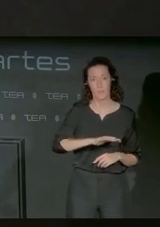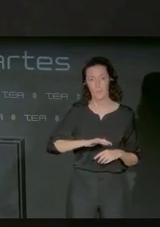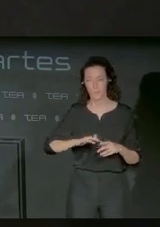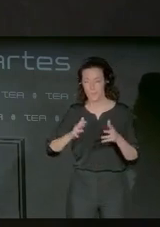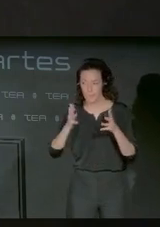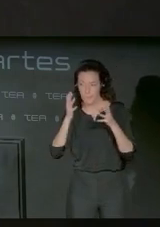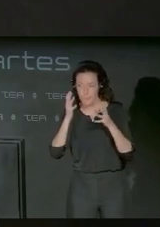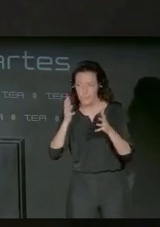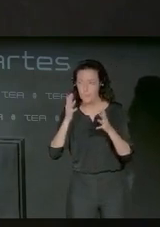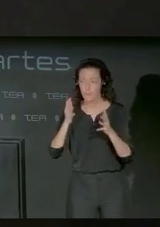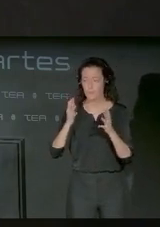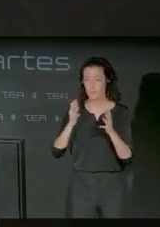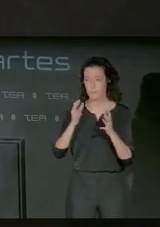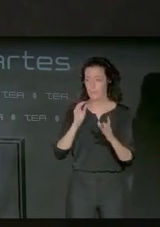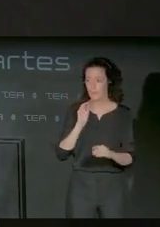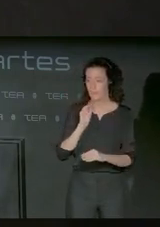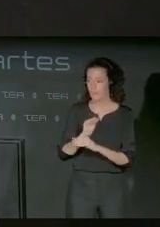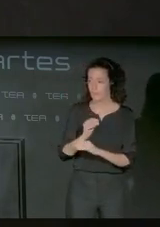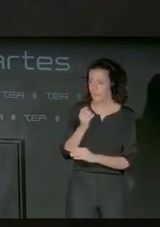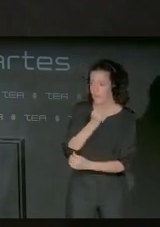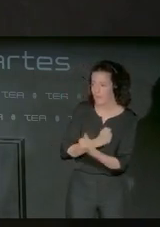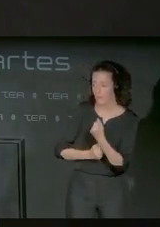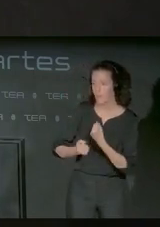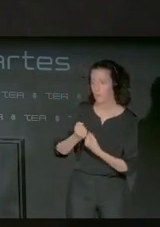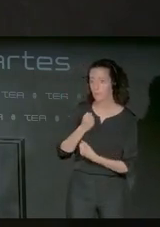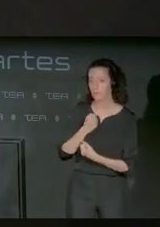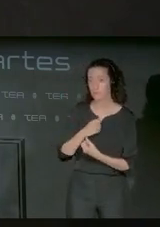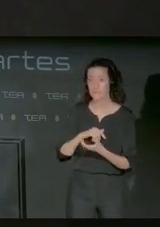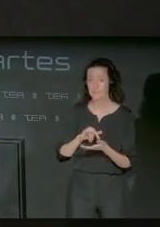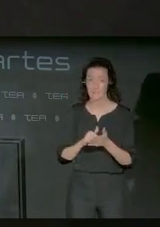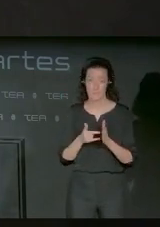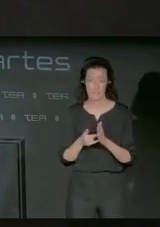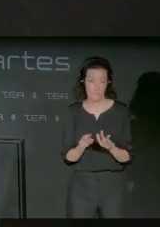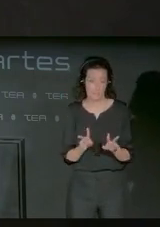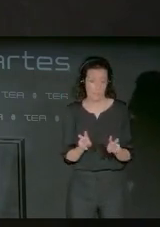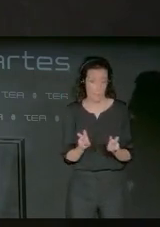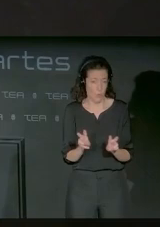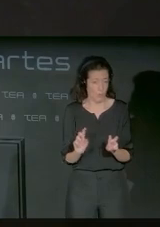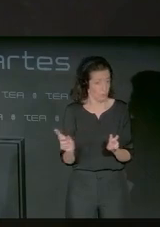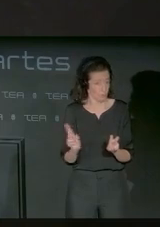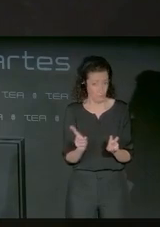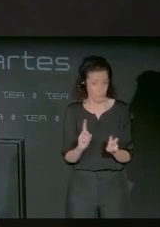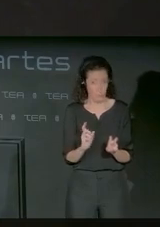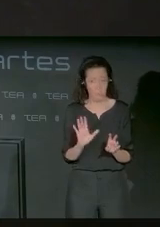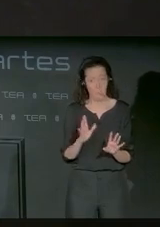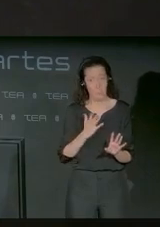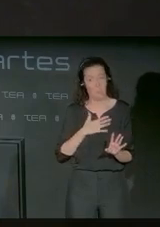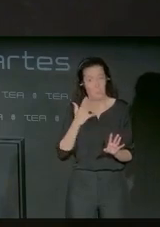scaling what's already happening and working, I would say. Does that more or less, yeah.